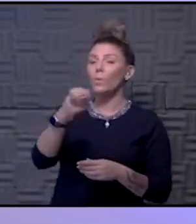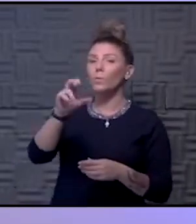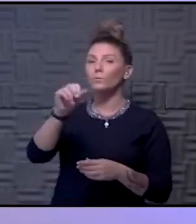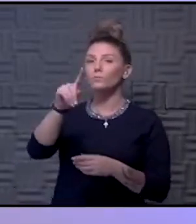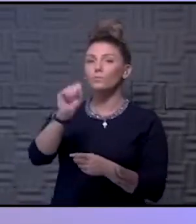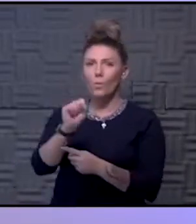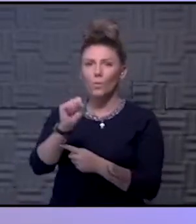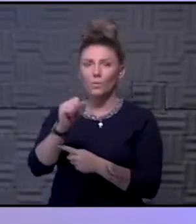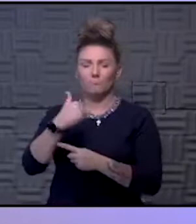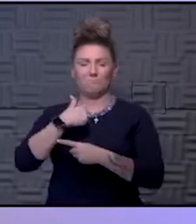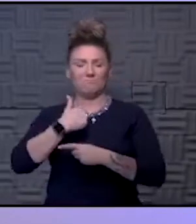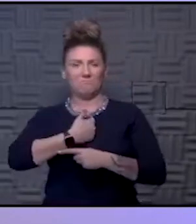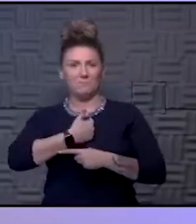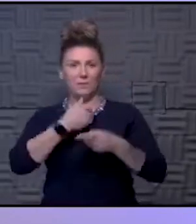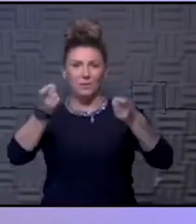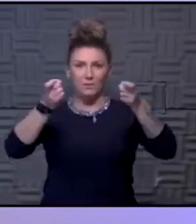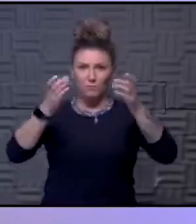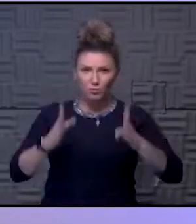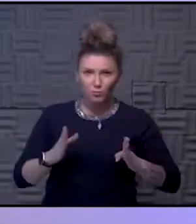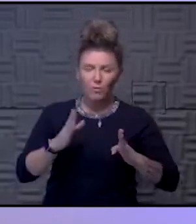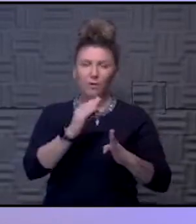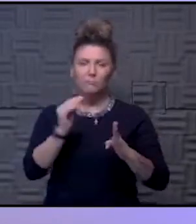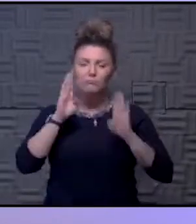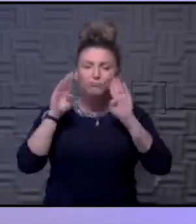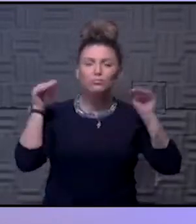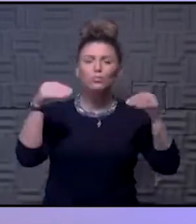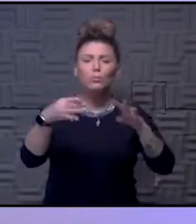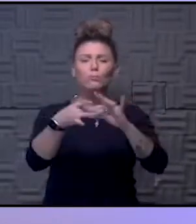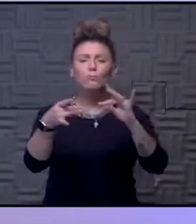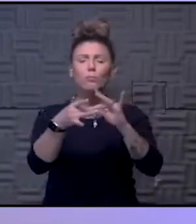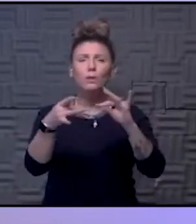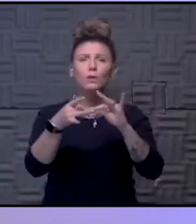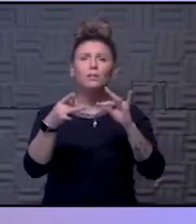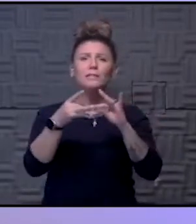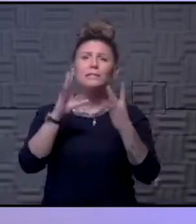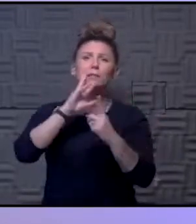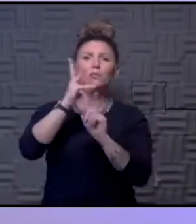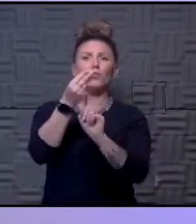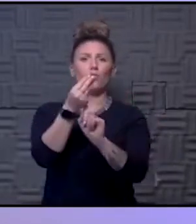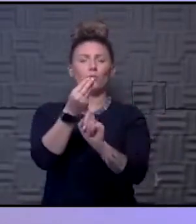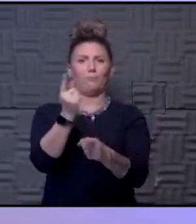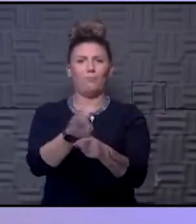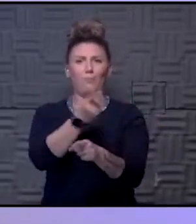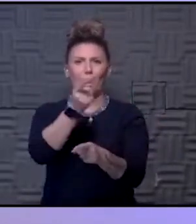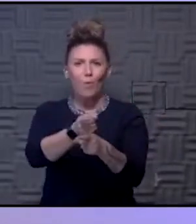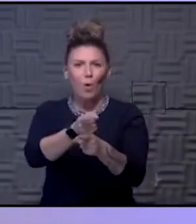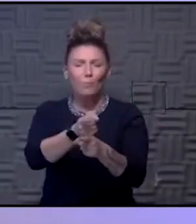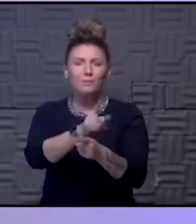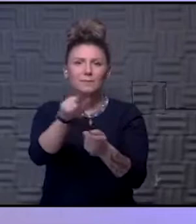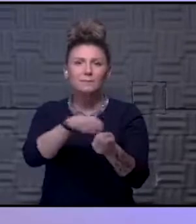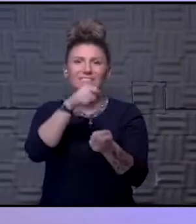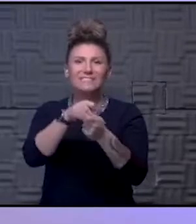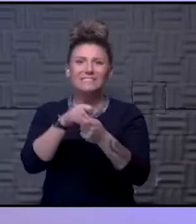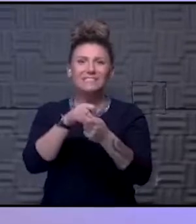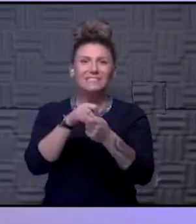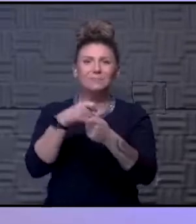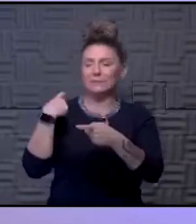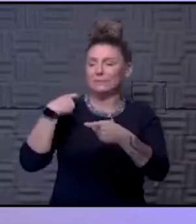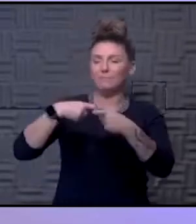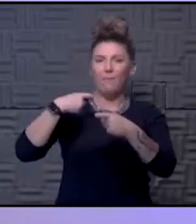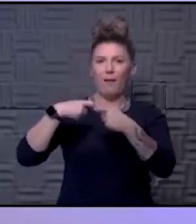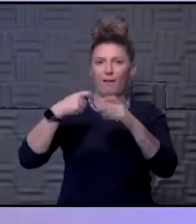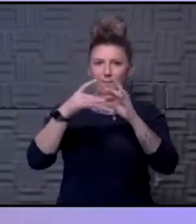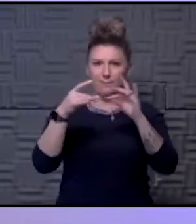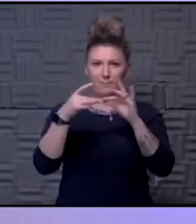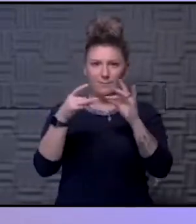have been focused on developing messaging that is culturally appropriate, particularly Spanish messaging. At